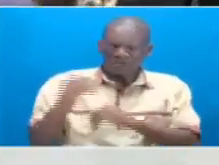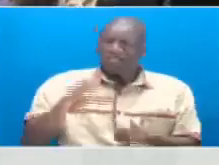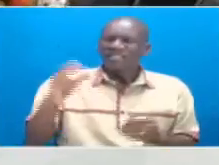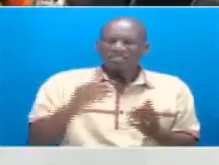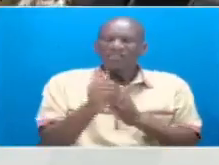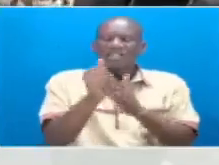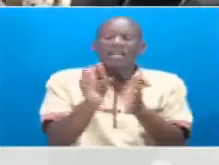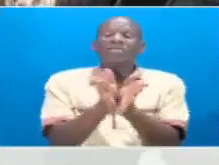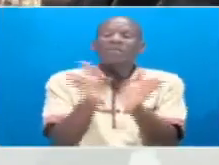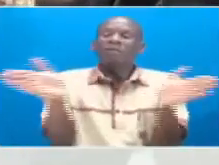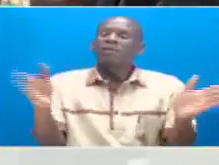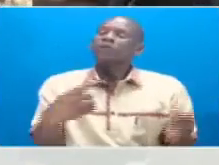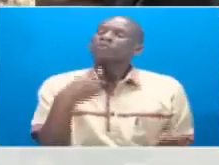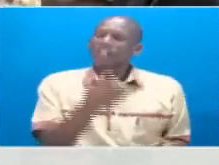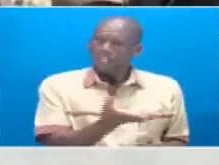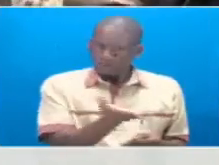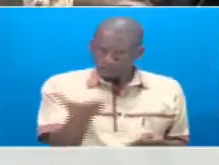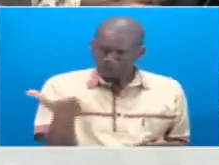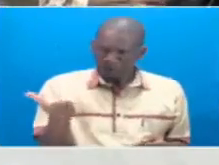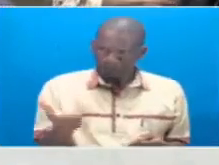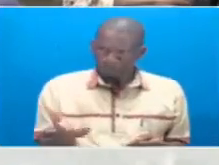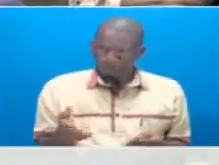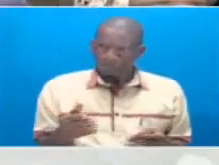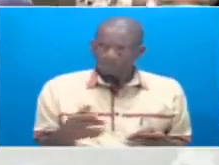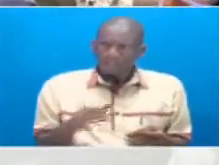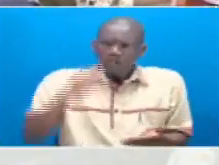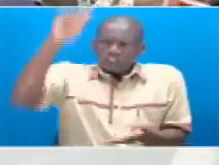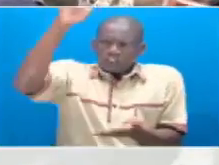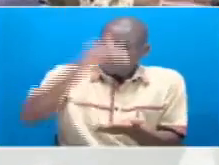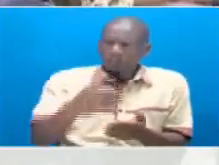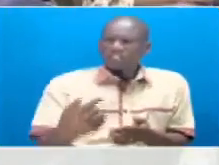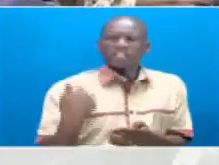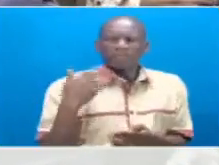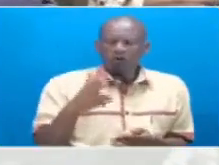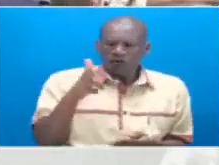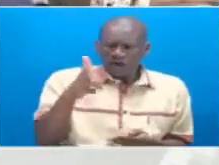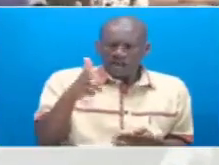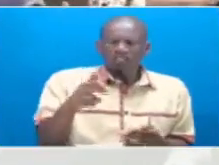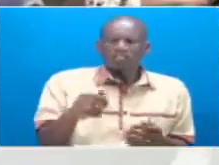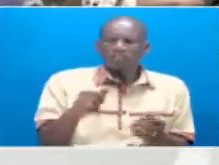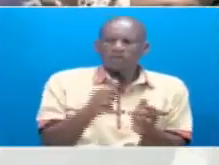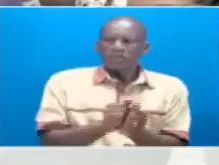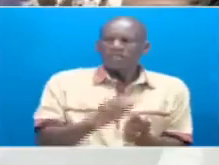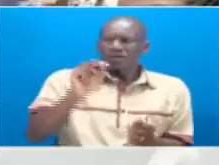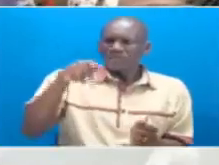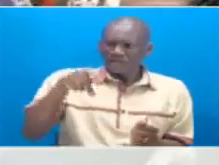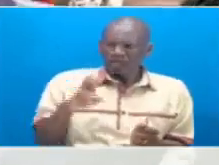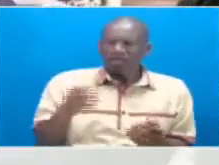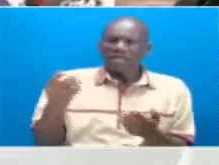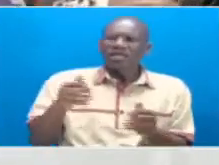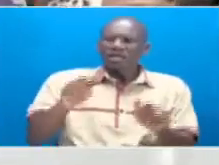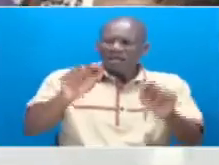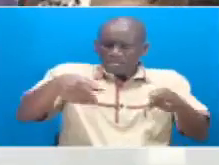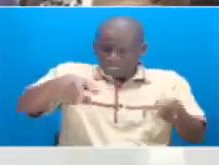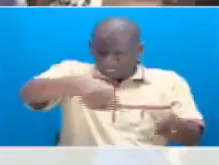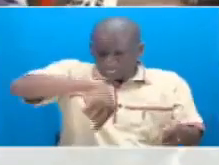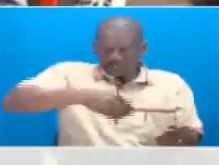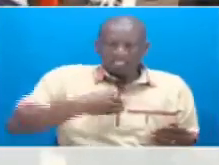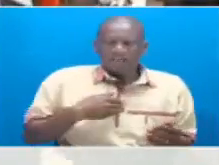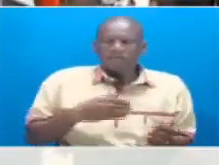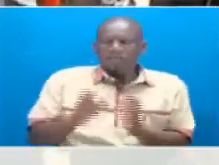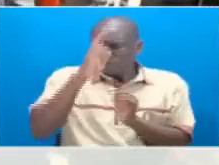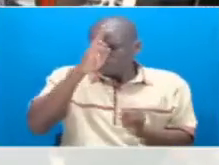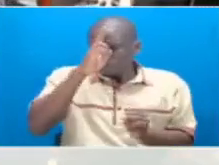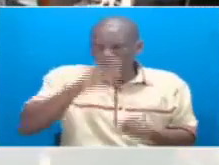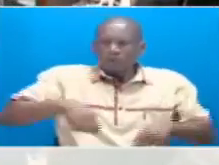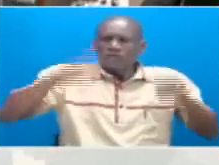and wananchi who tell you, reduce the number of guns in the hands of civilians. Let us have police officers to do this work. In some